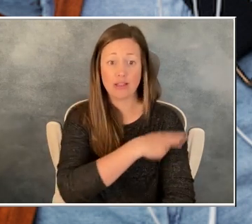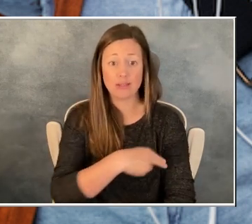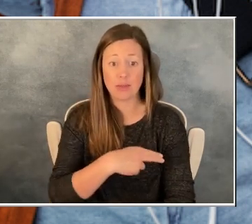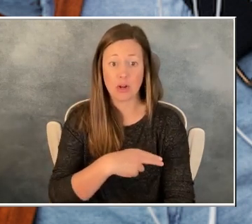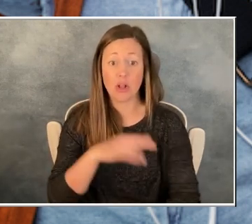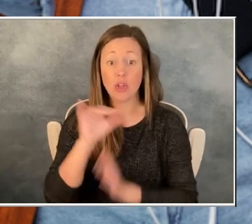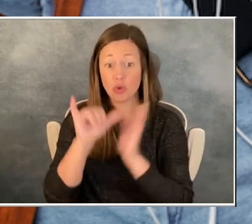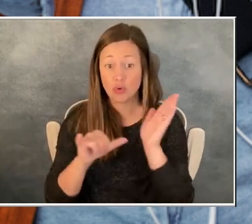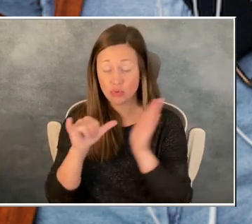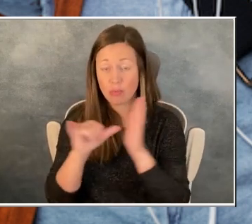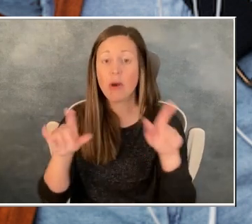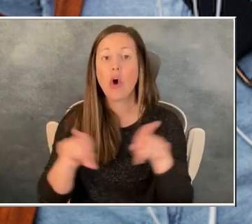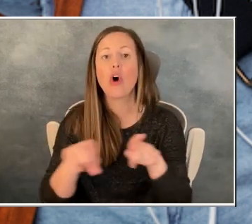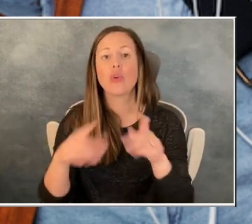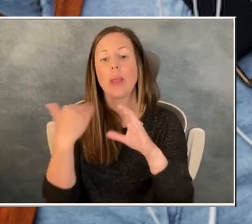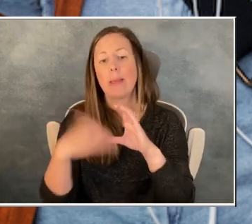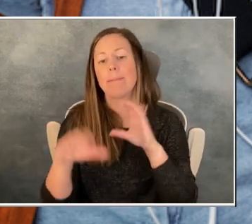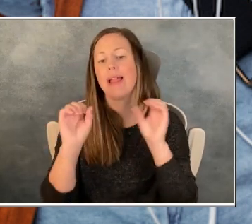can also email us at